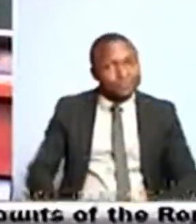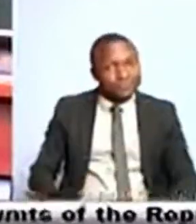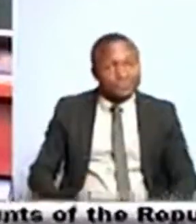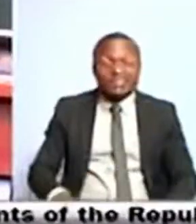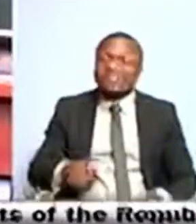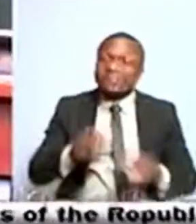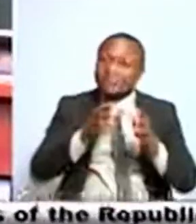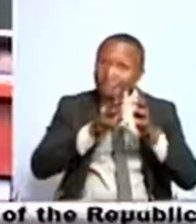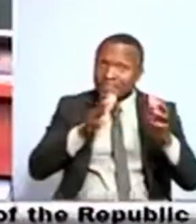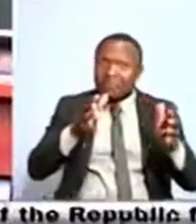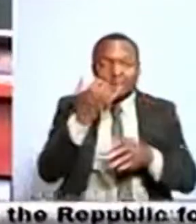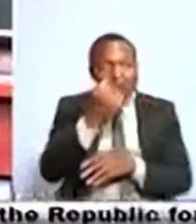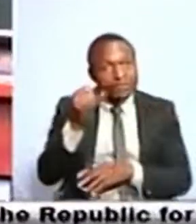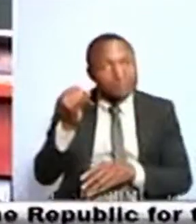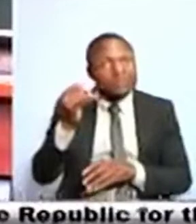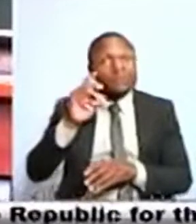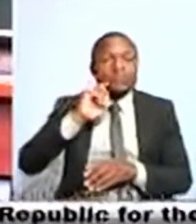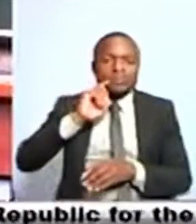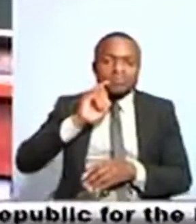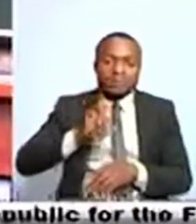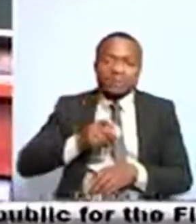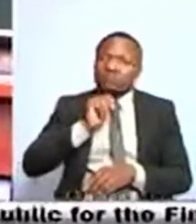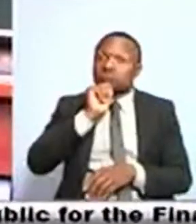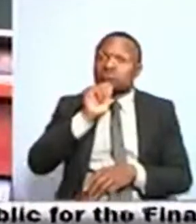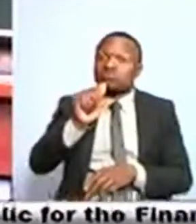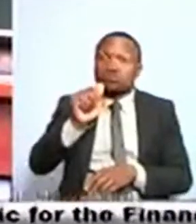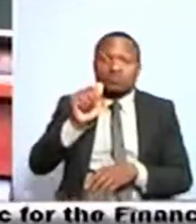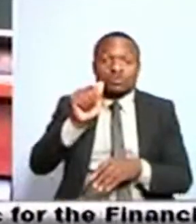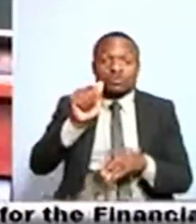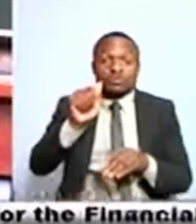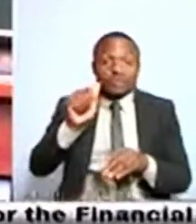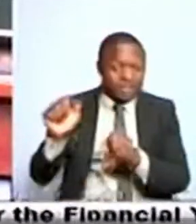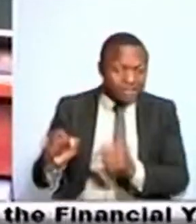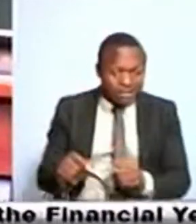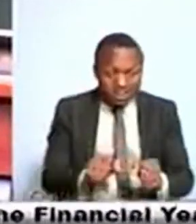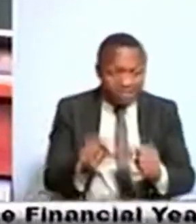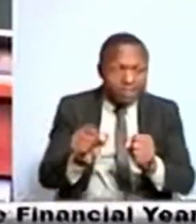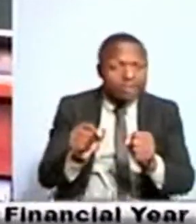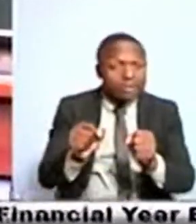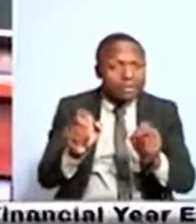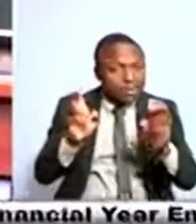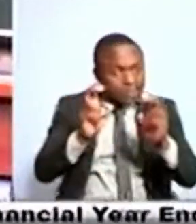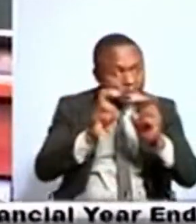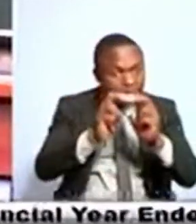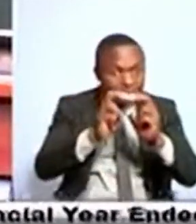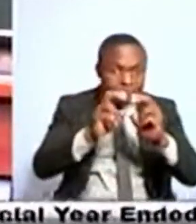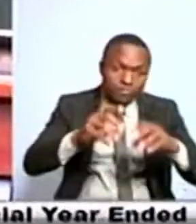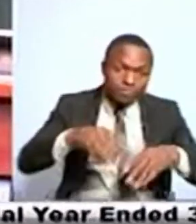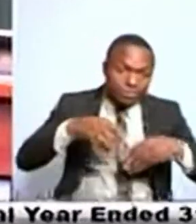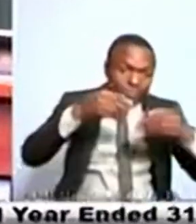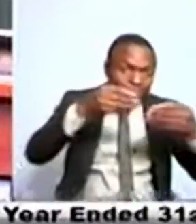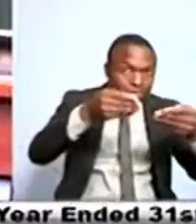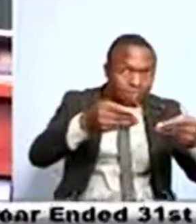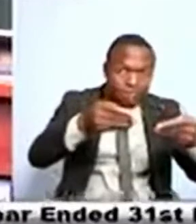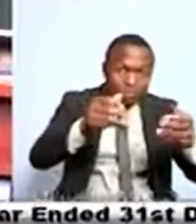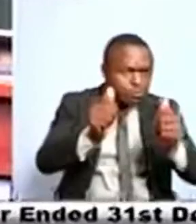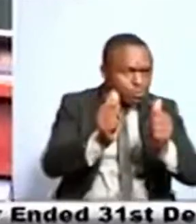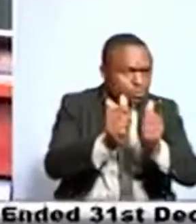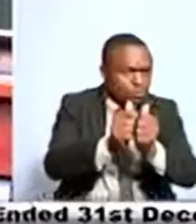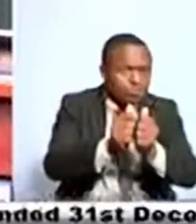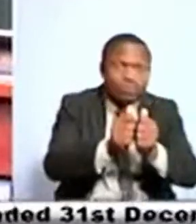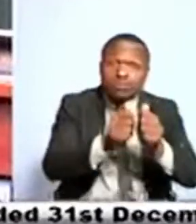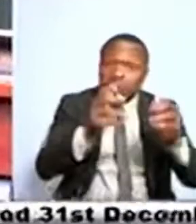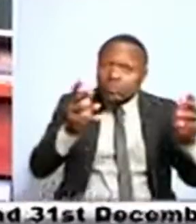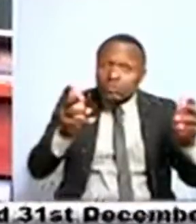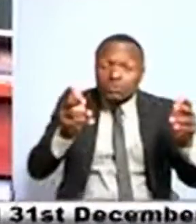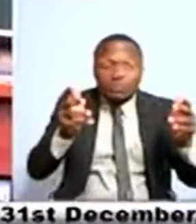issue is, let us not be in a system where contracts are given out without reference to the ability